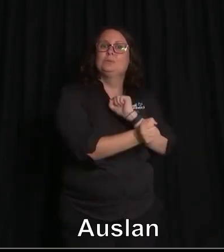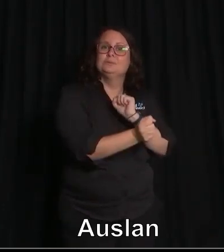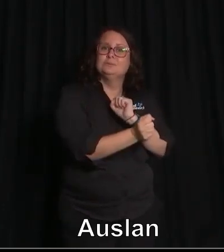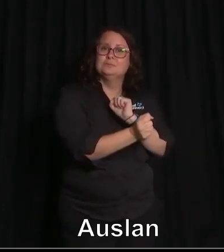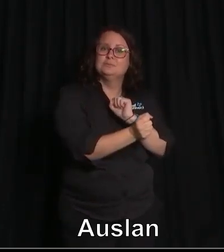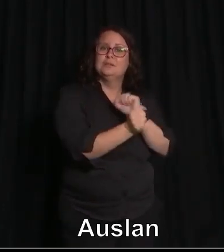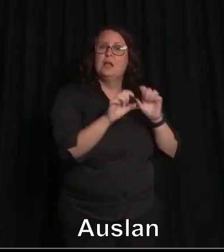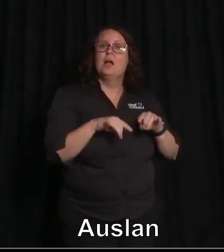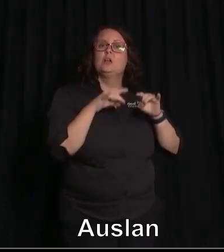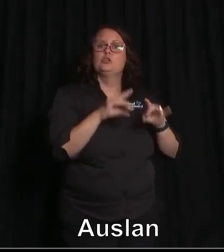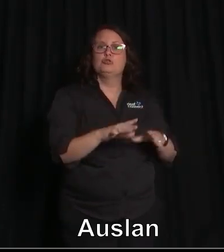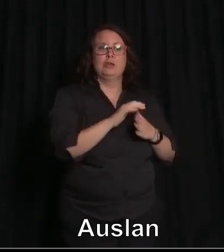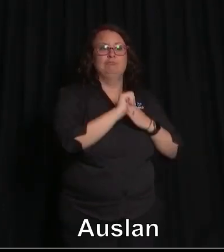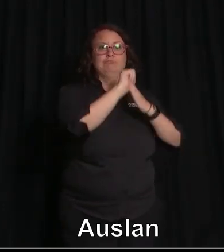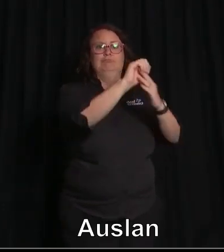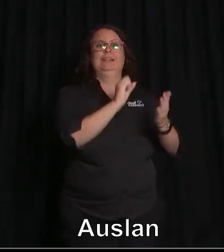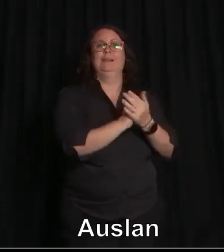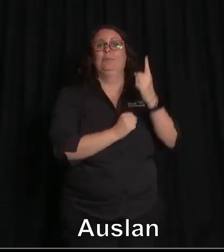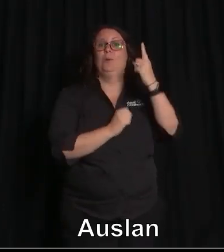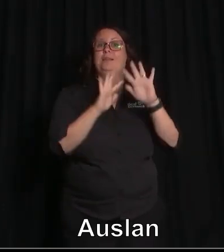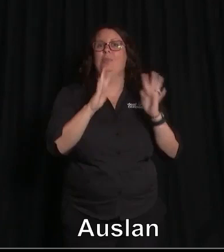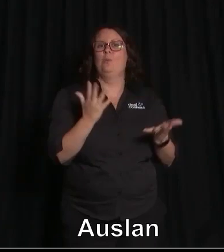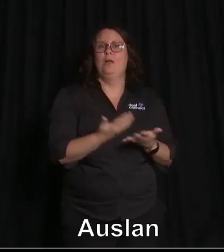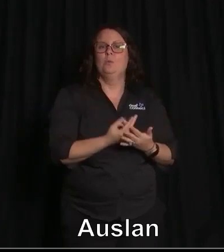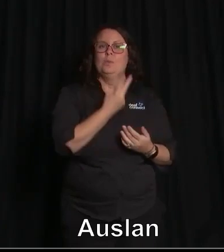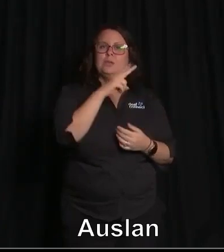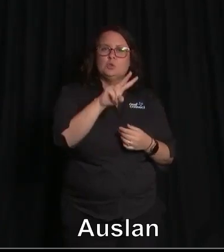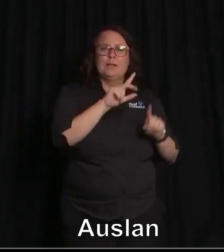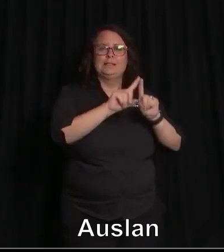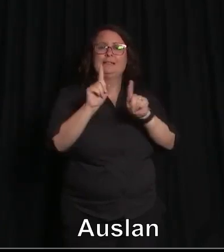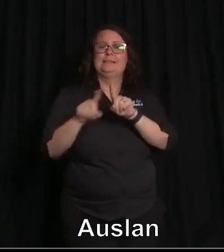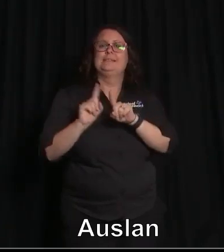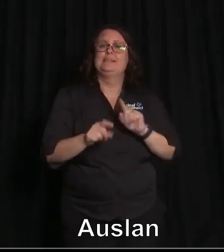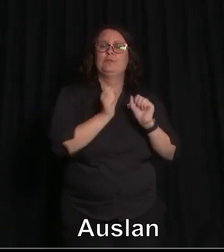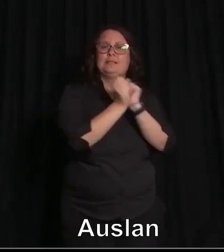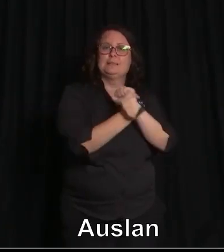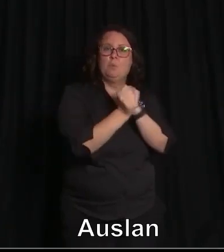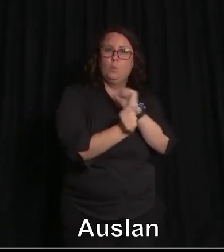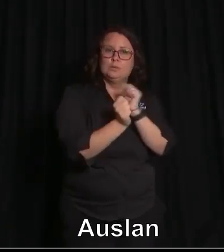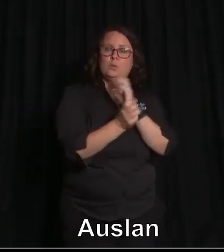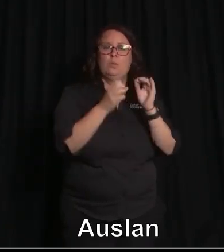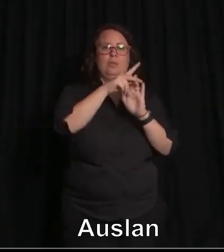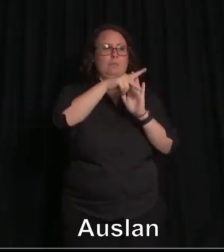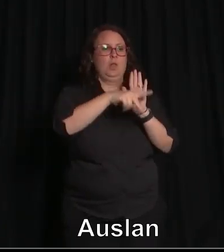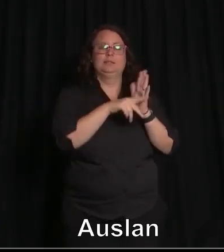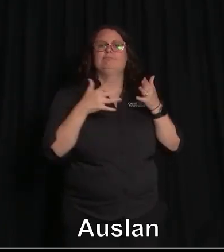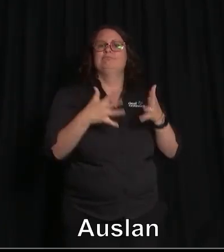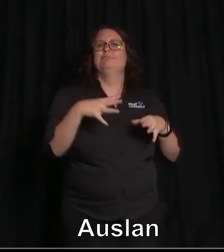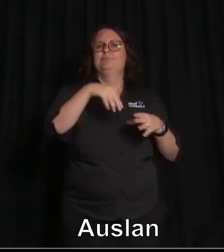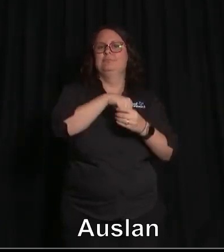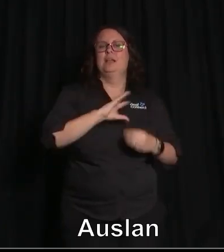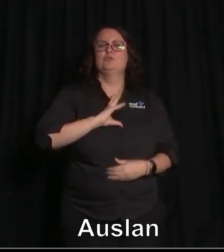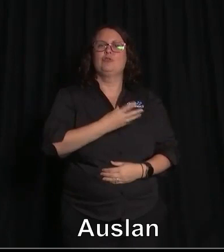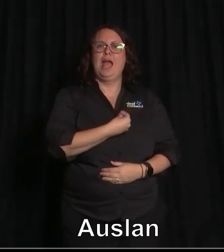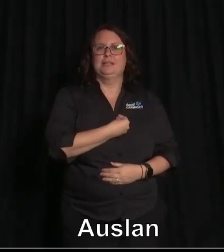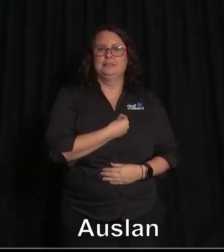sport, Australia leads the world in this space with 20 or more sports in Australia with policies on trans inclusion in